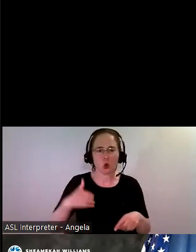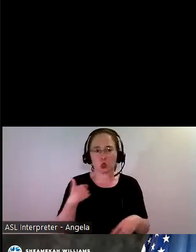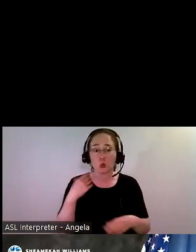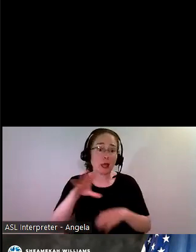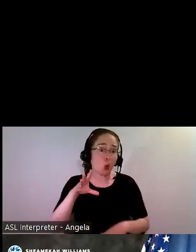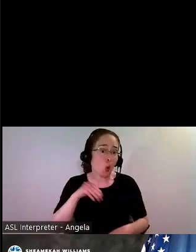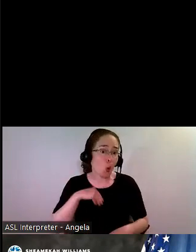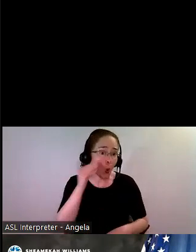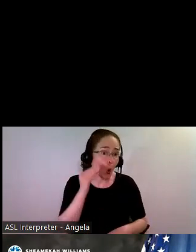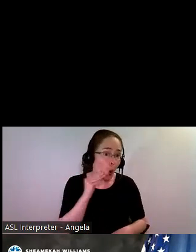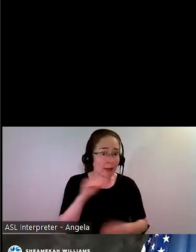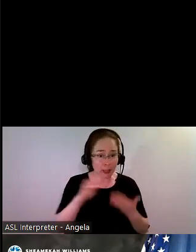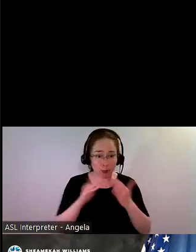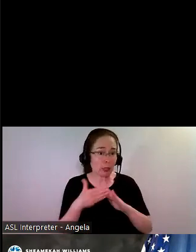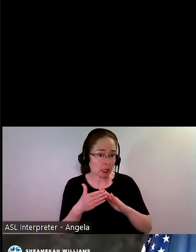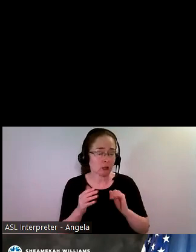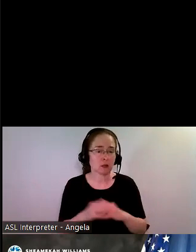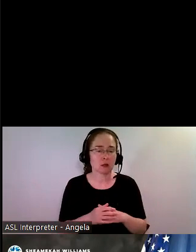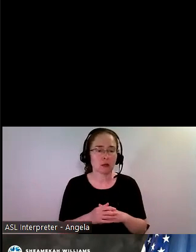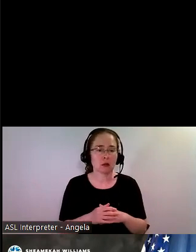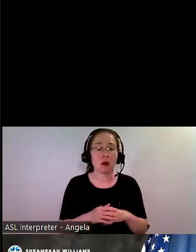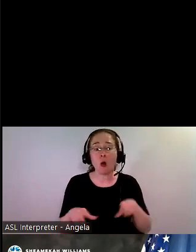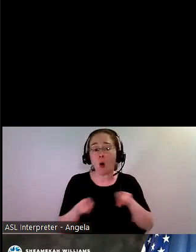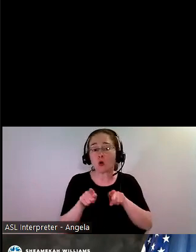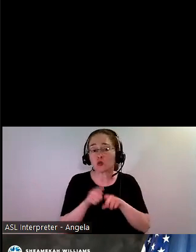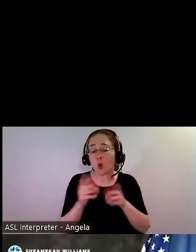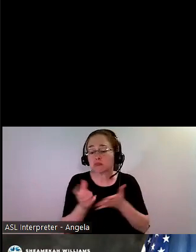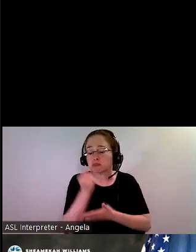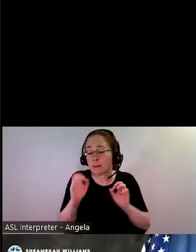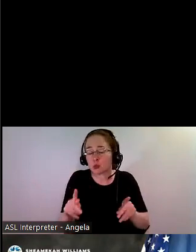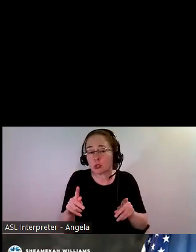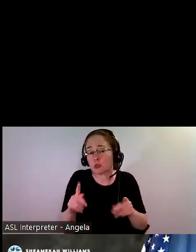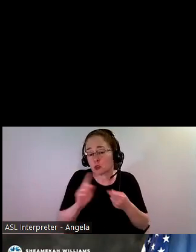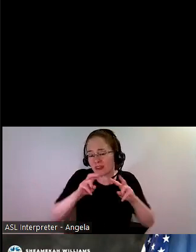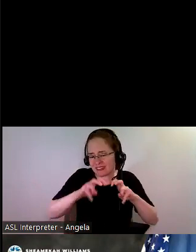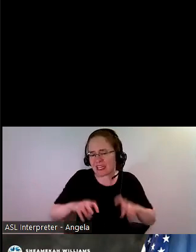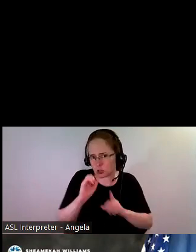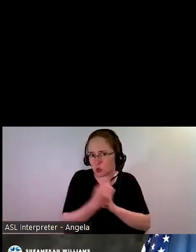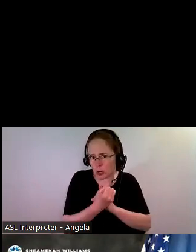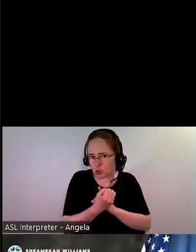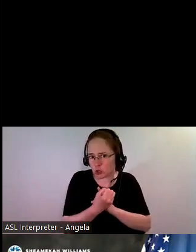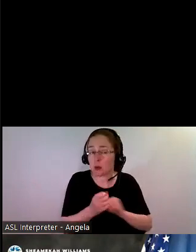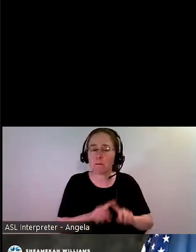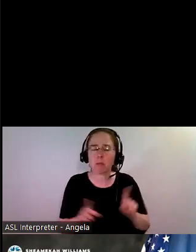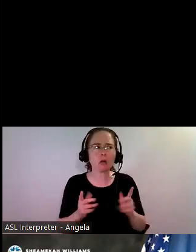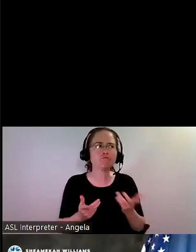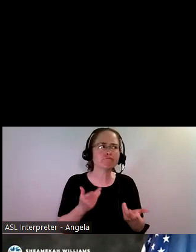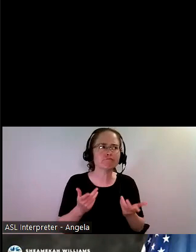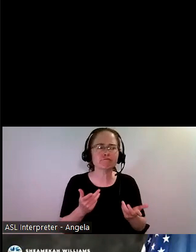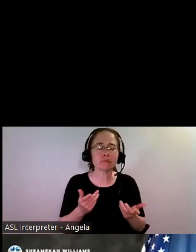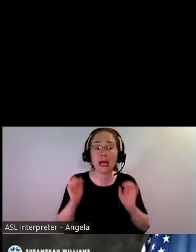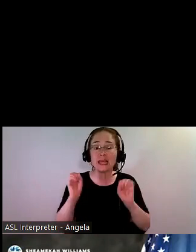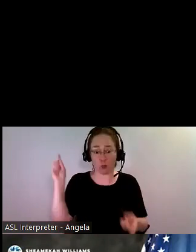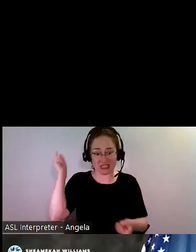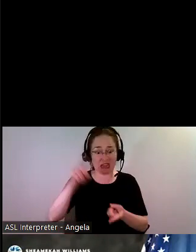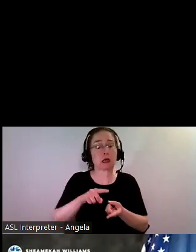and community, and also looking at opportunities, not just to assess the situation. Is there ability to